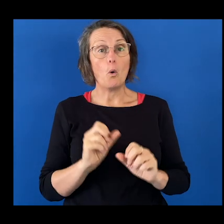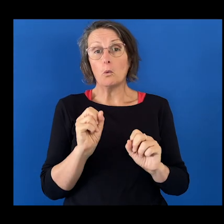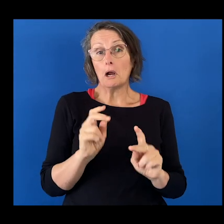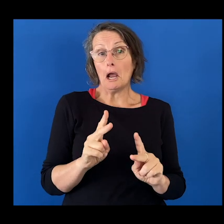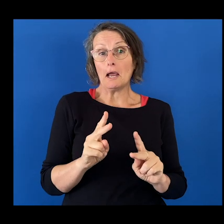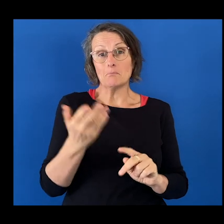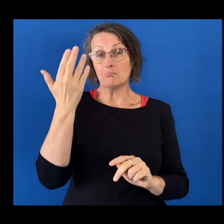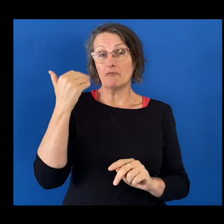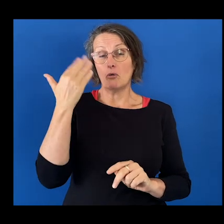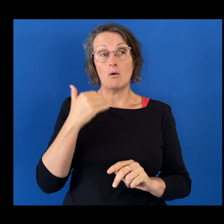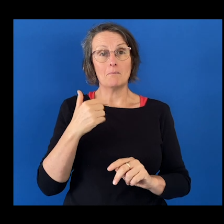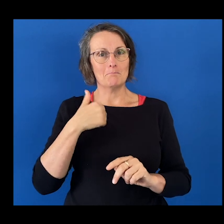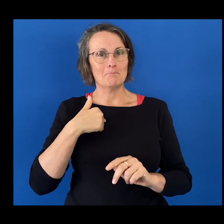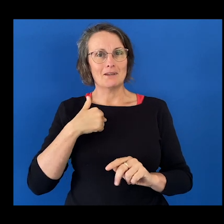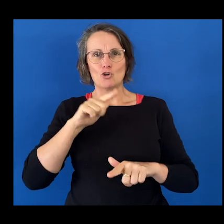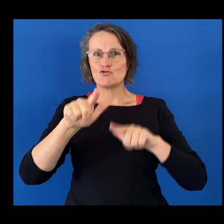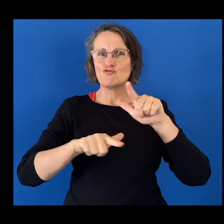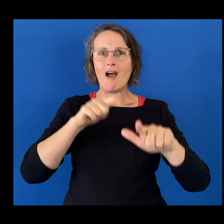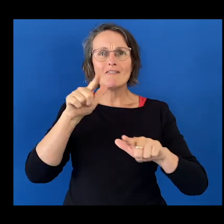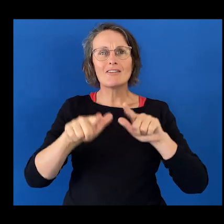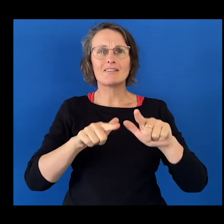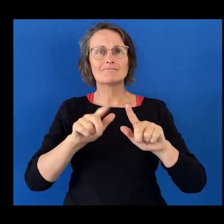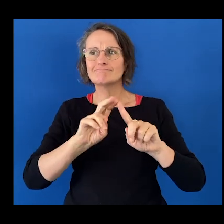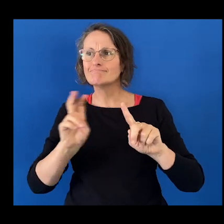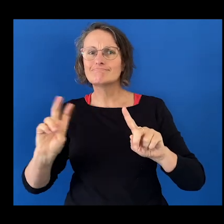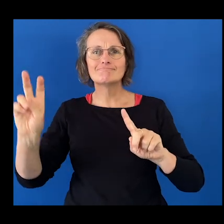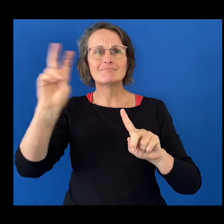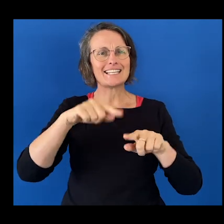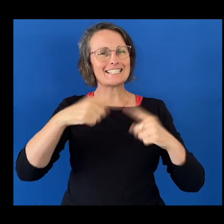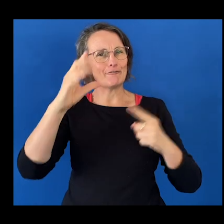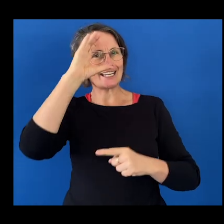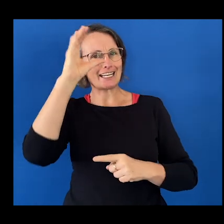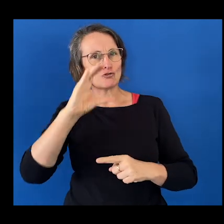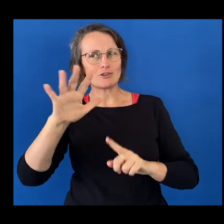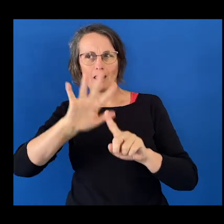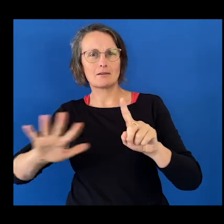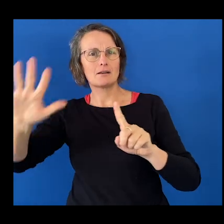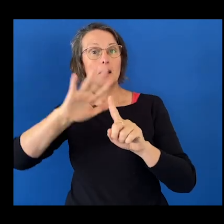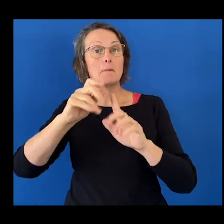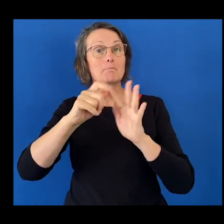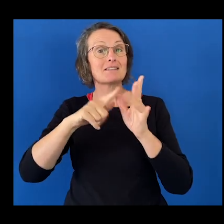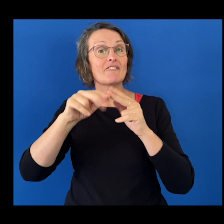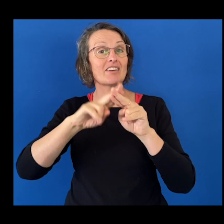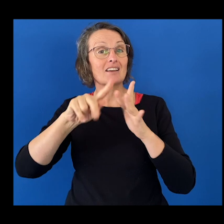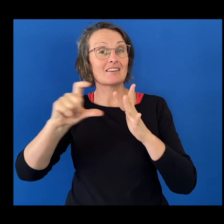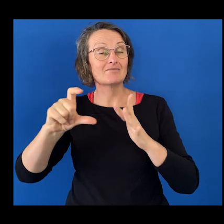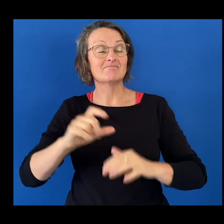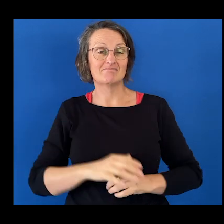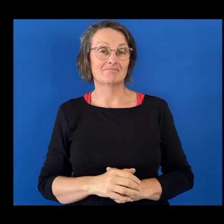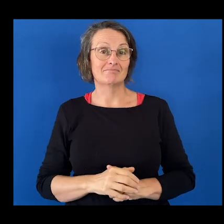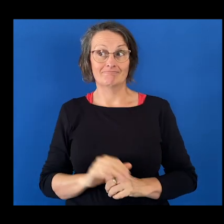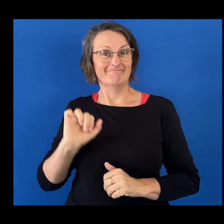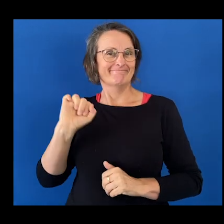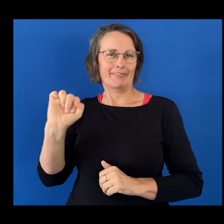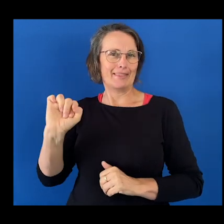suppose. Traveling in and out of different countries in the Pacific, where it is part